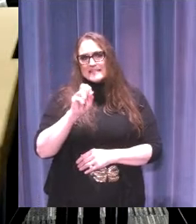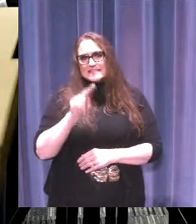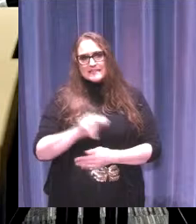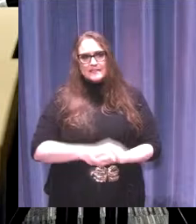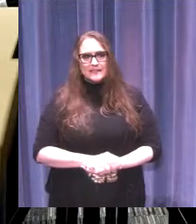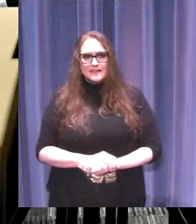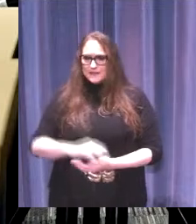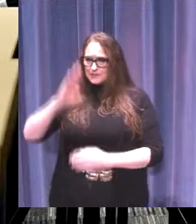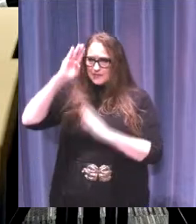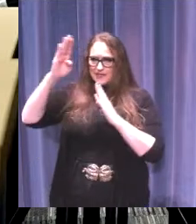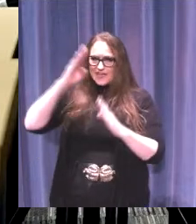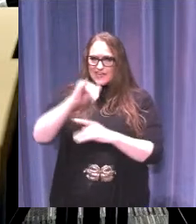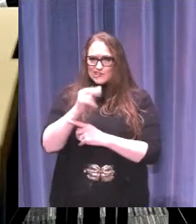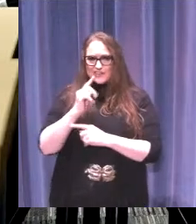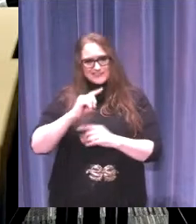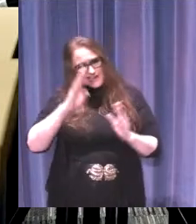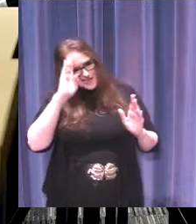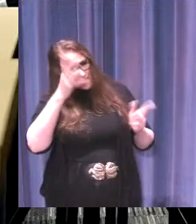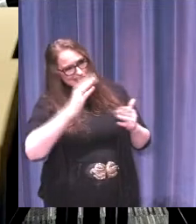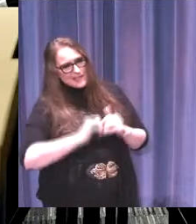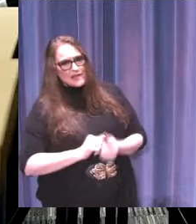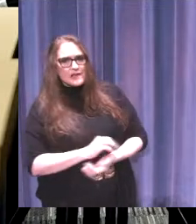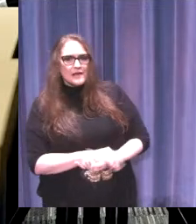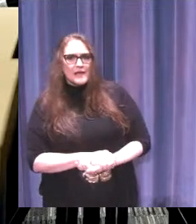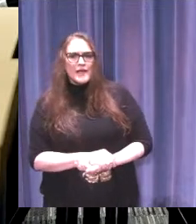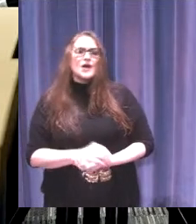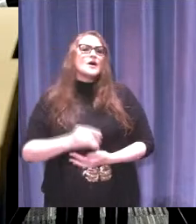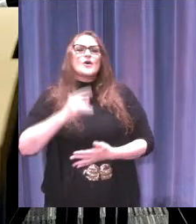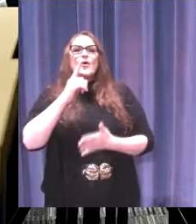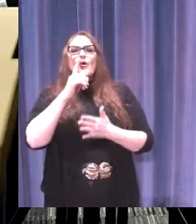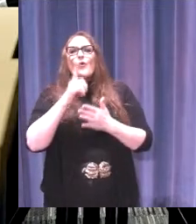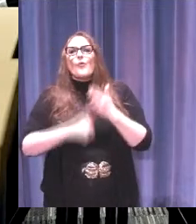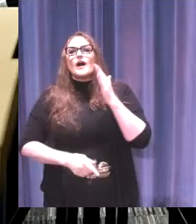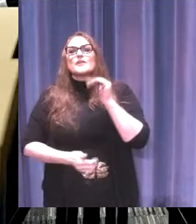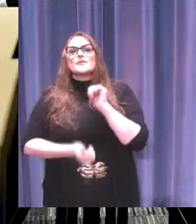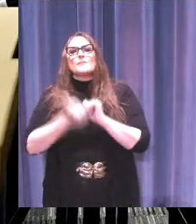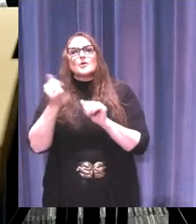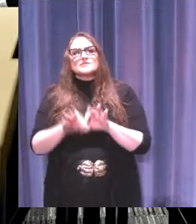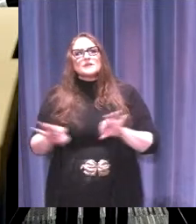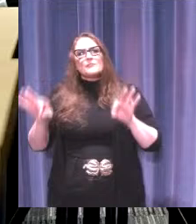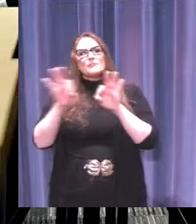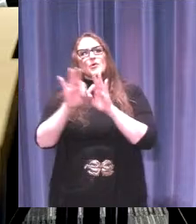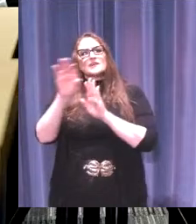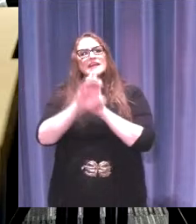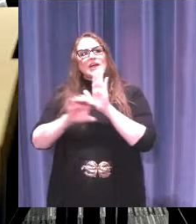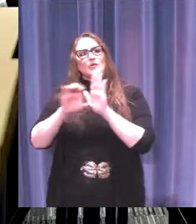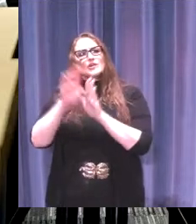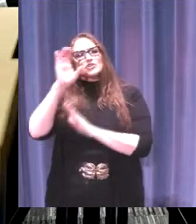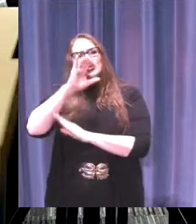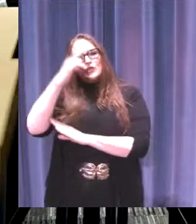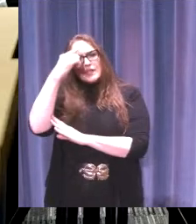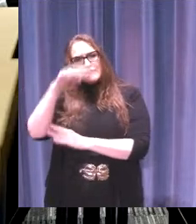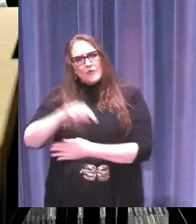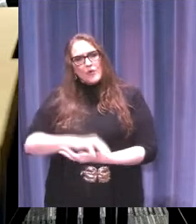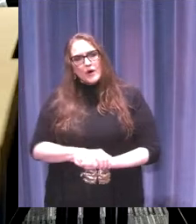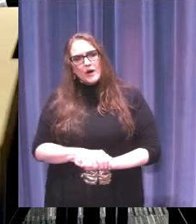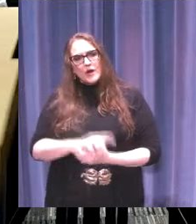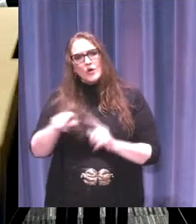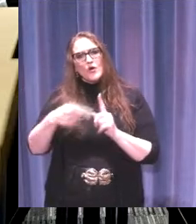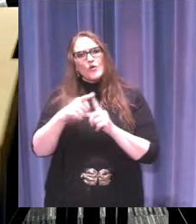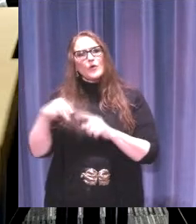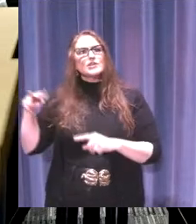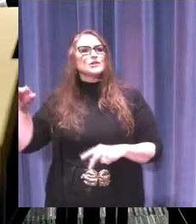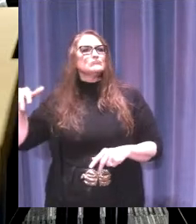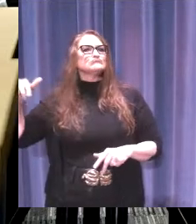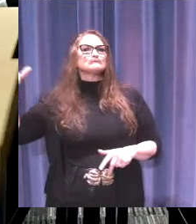Hey, Jason. Hey, Jeff. What are the most important characteristics that you're looking for when you walk around